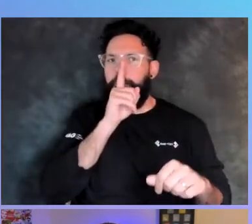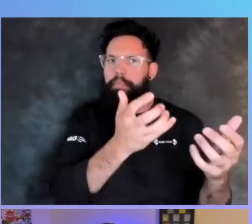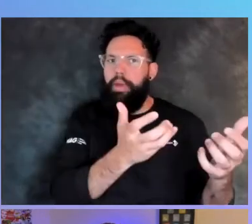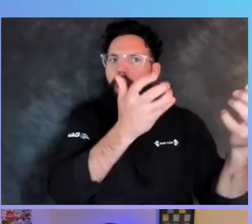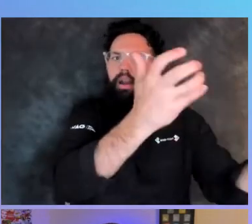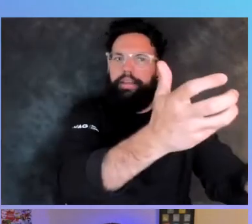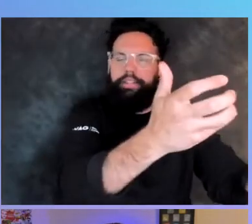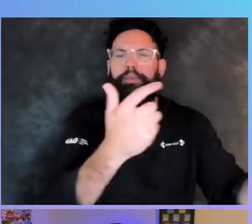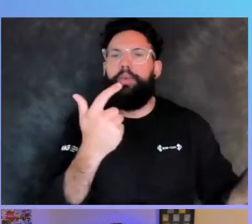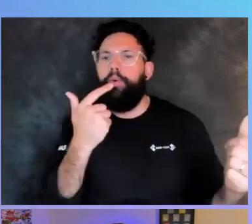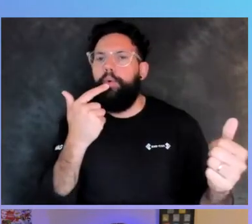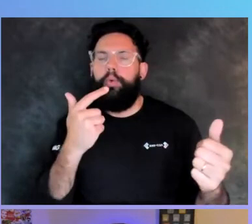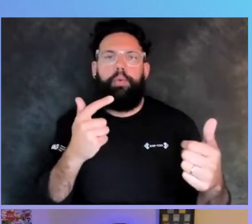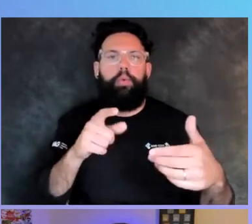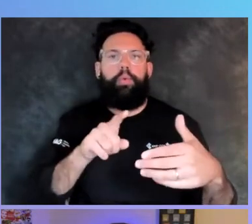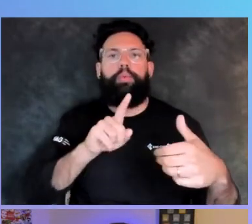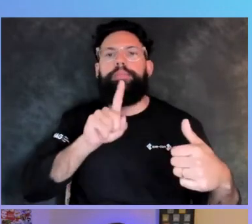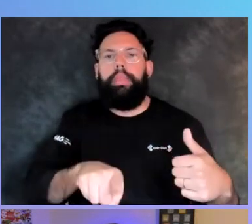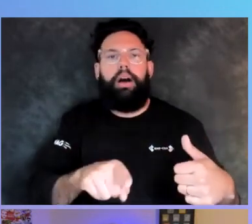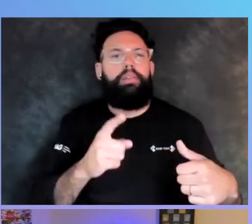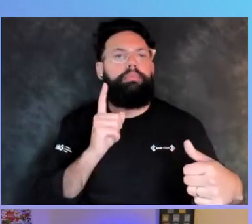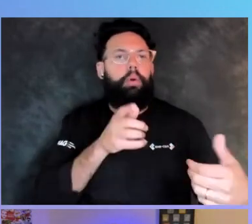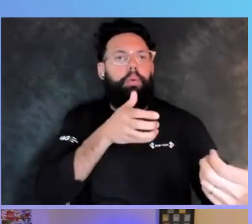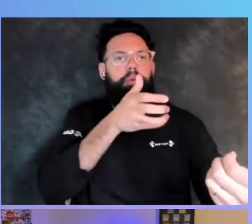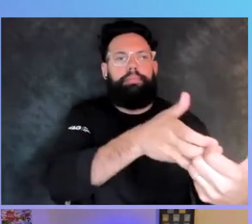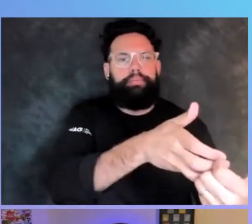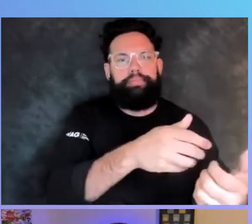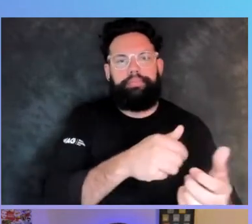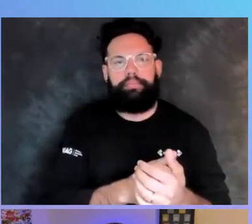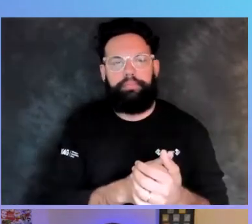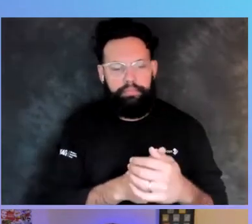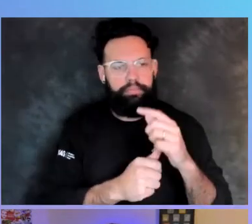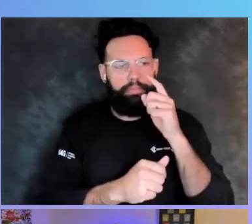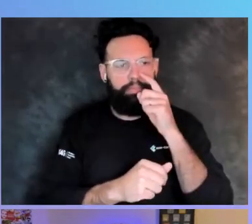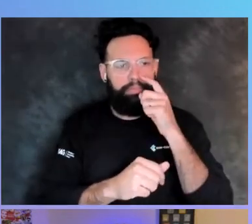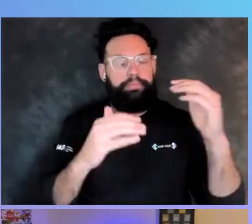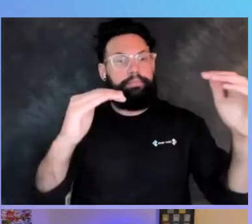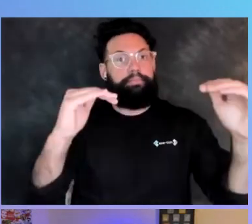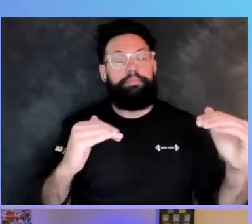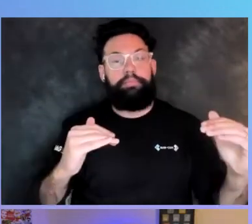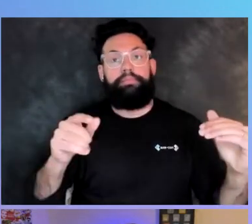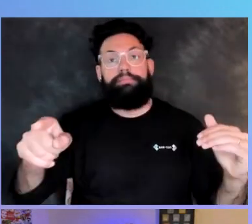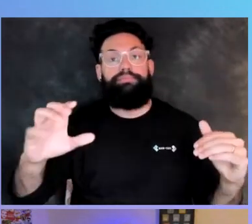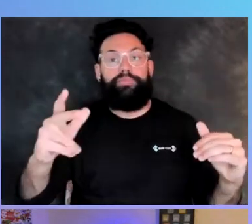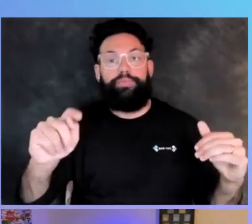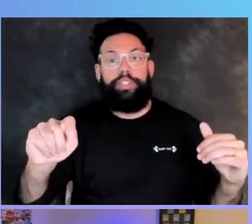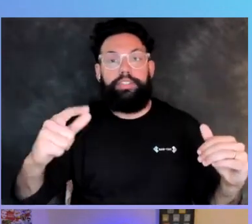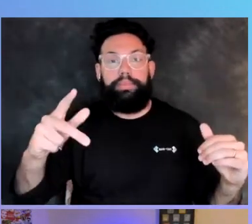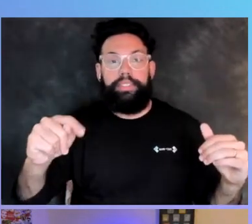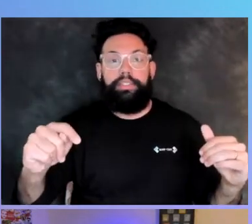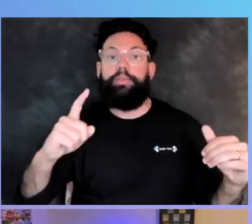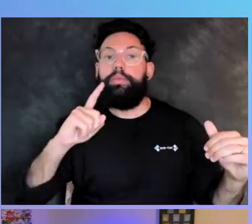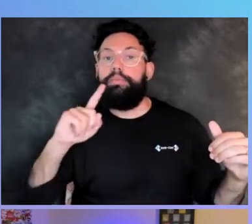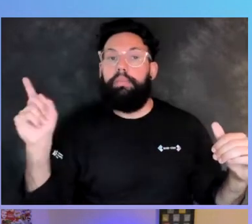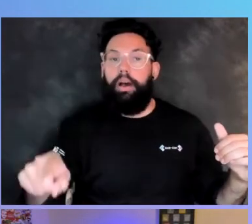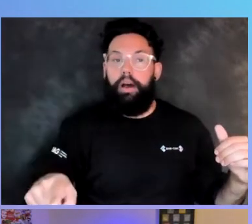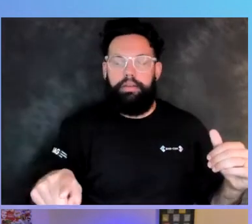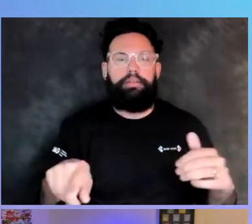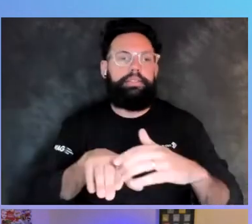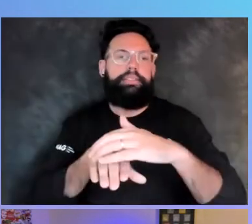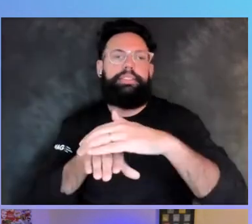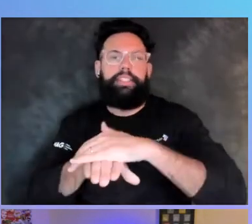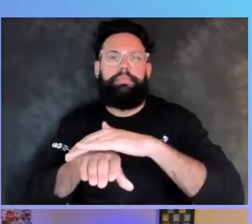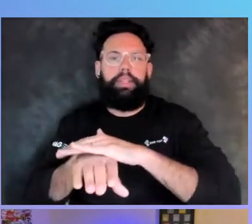outputting. We then get the definition that perceivable in this context is an accessibility principle